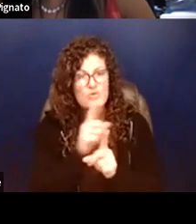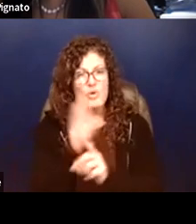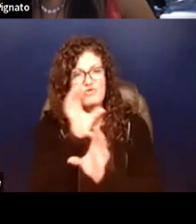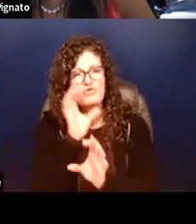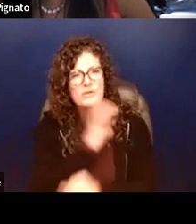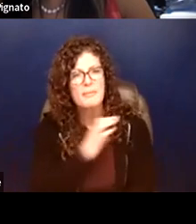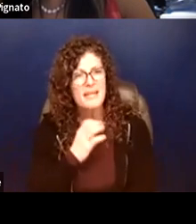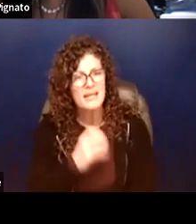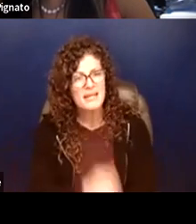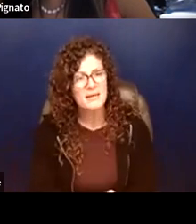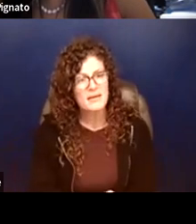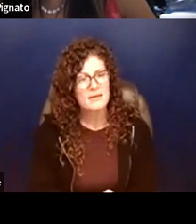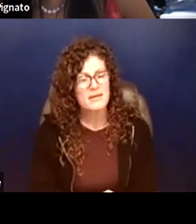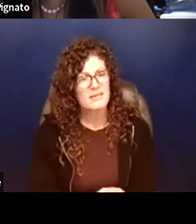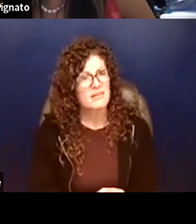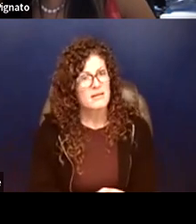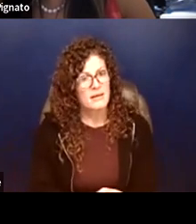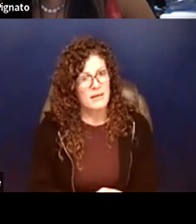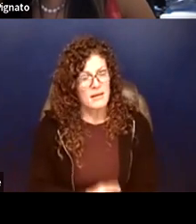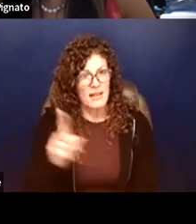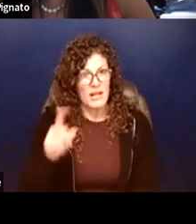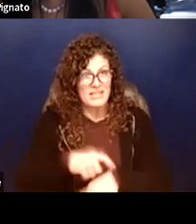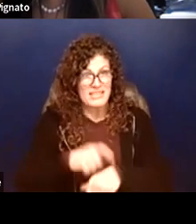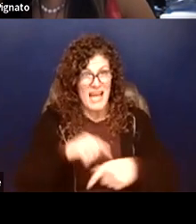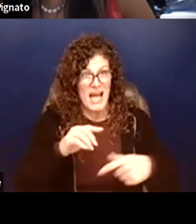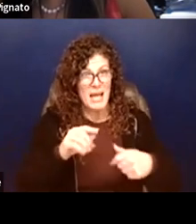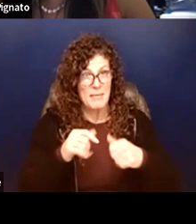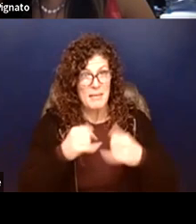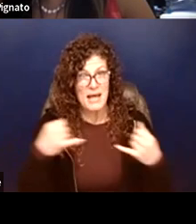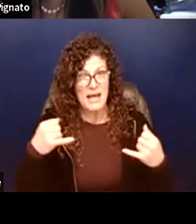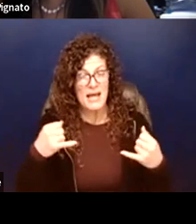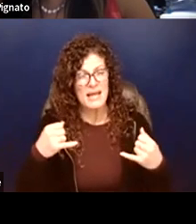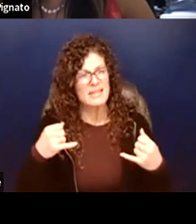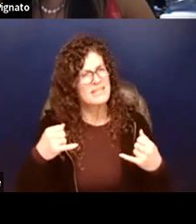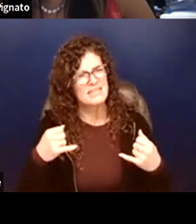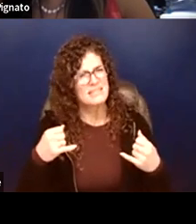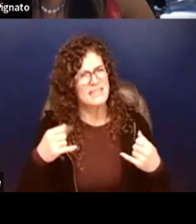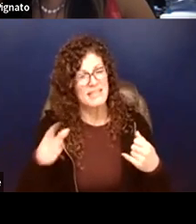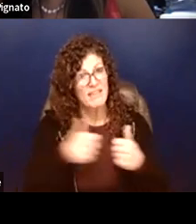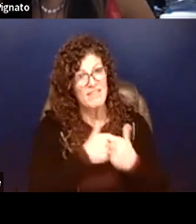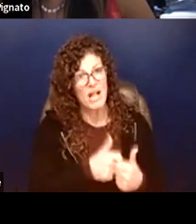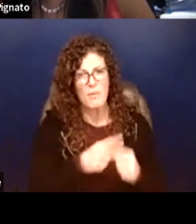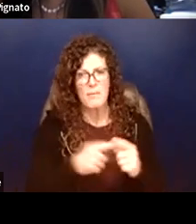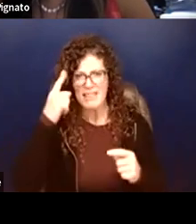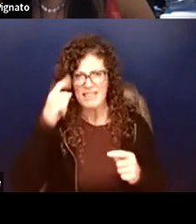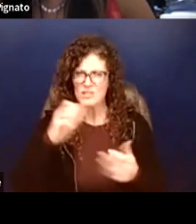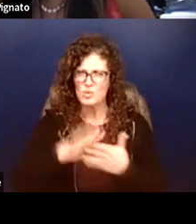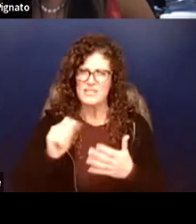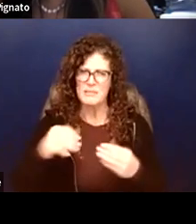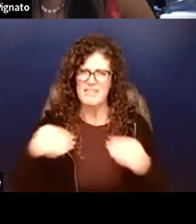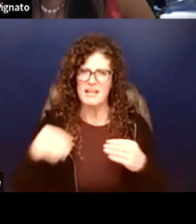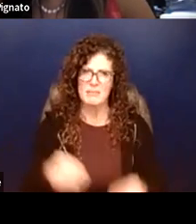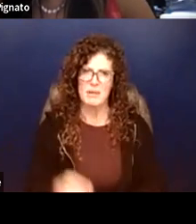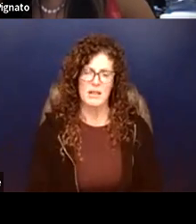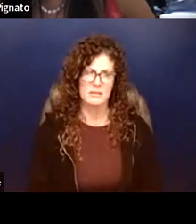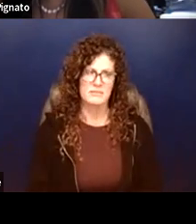has a timetable that they're sticking to. And I'm hoping the school committee is a little bit more flexible about that, considering the importance that we need in